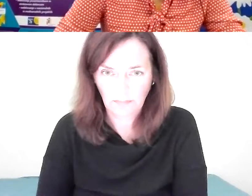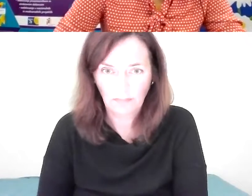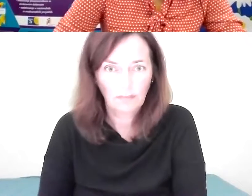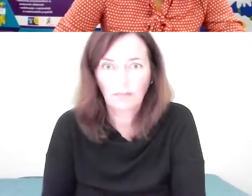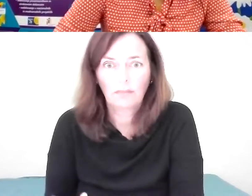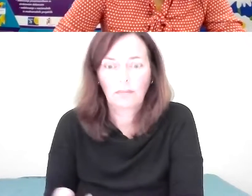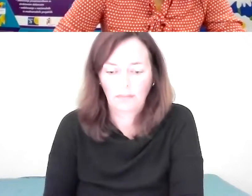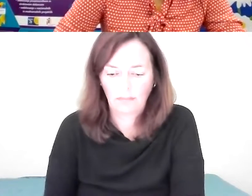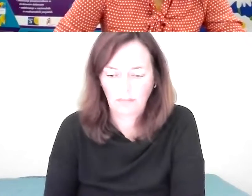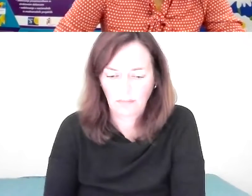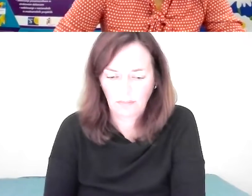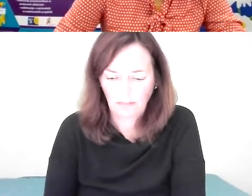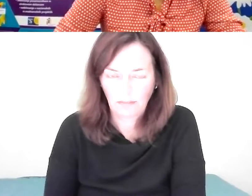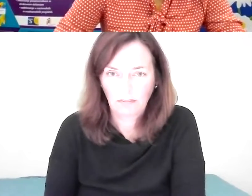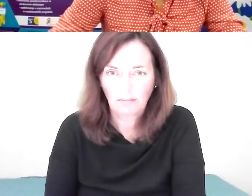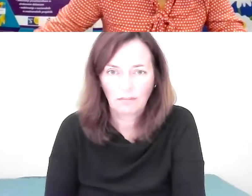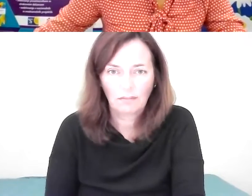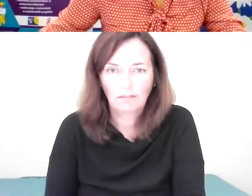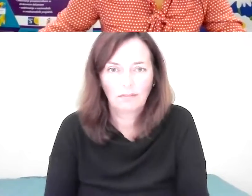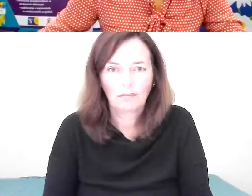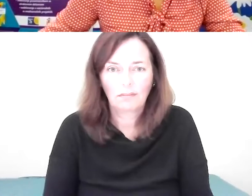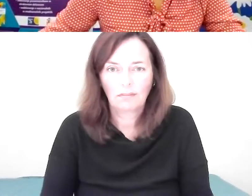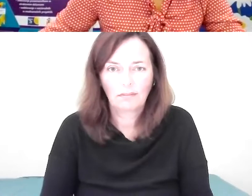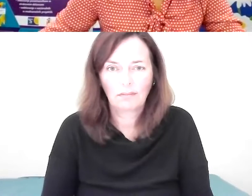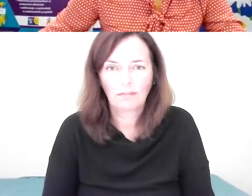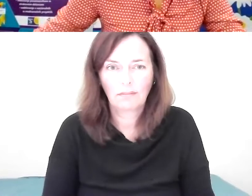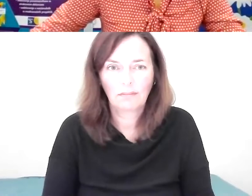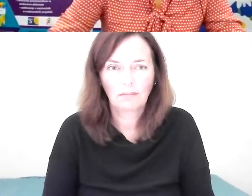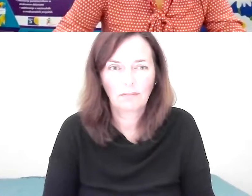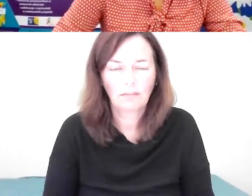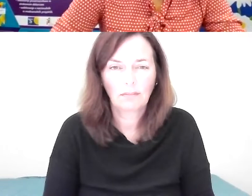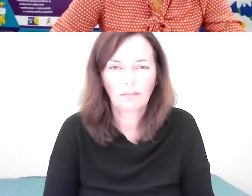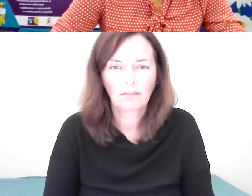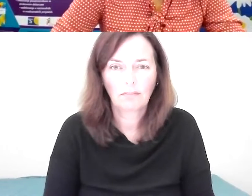lot for the invitation. I'm just trying to show my screen